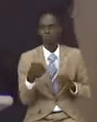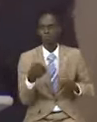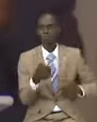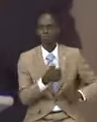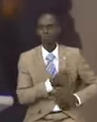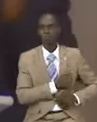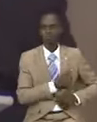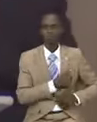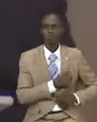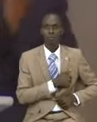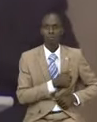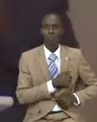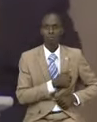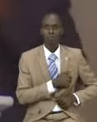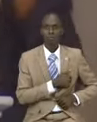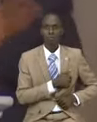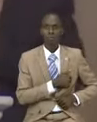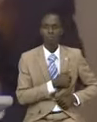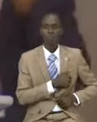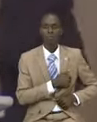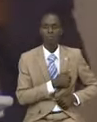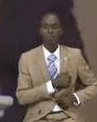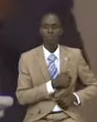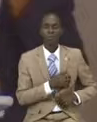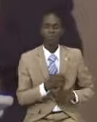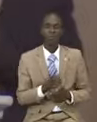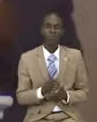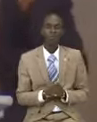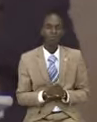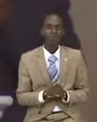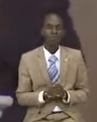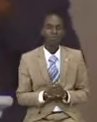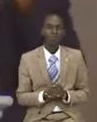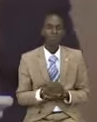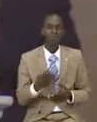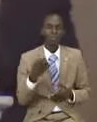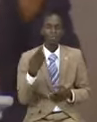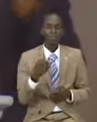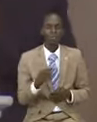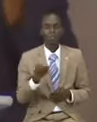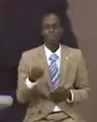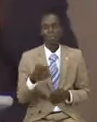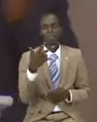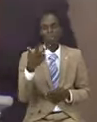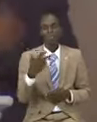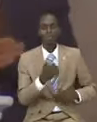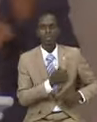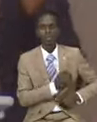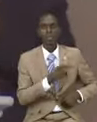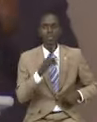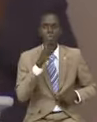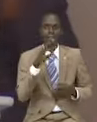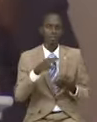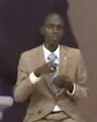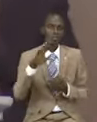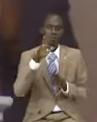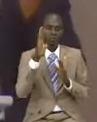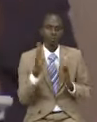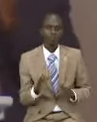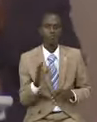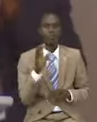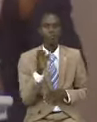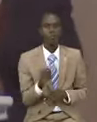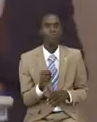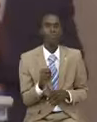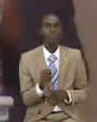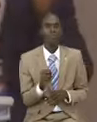The first three soldiers are women. The other three soldiers are spiritual.